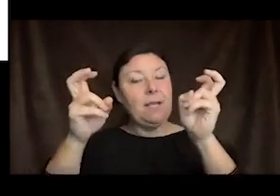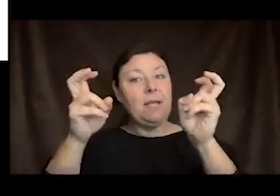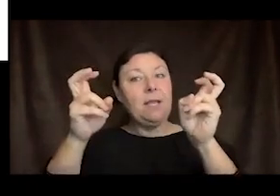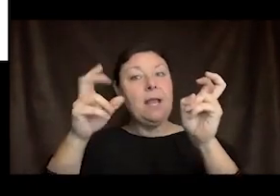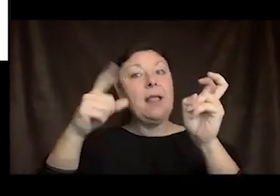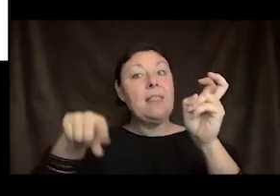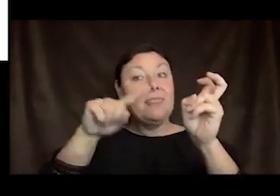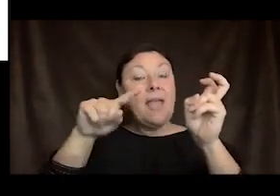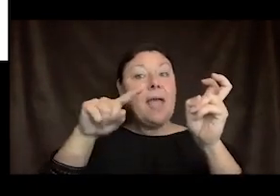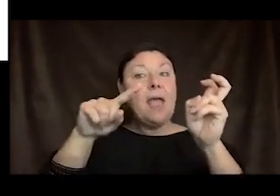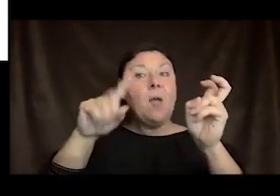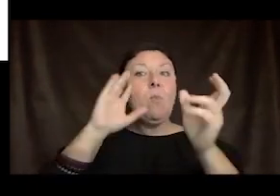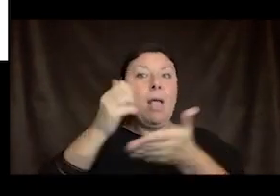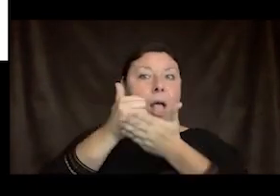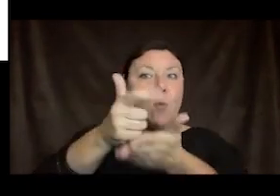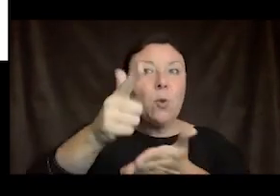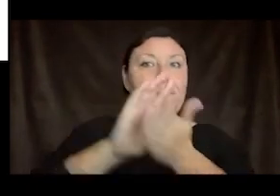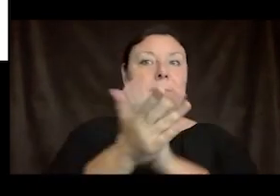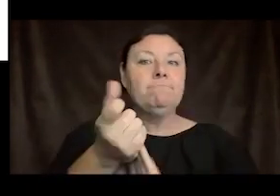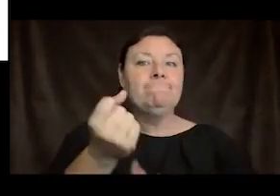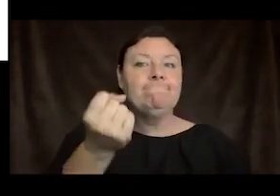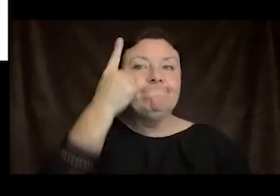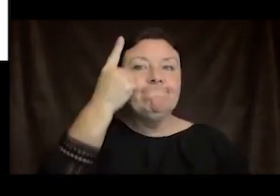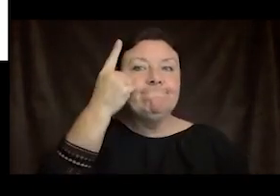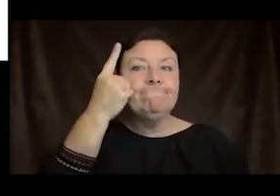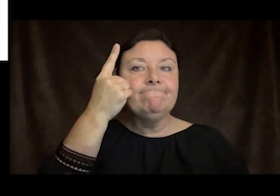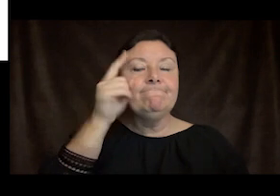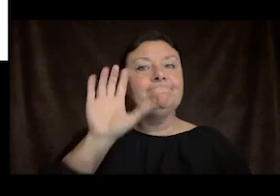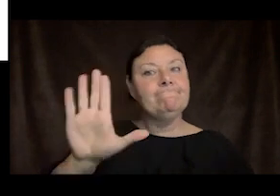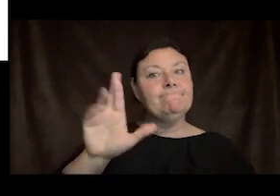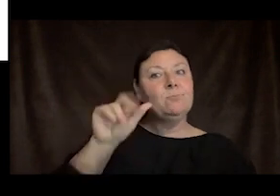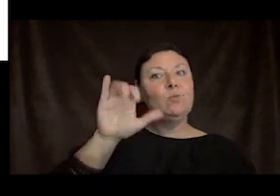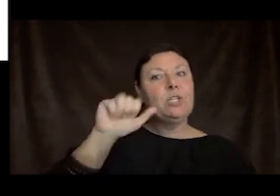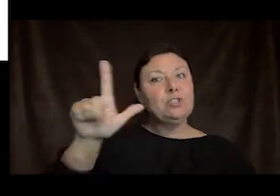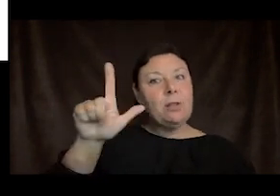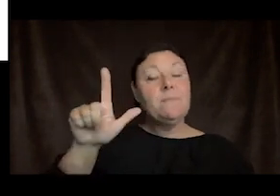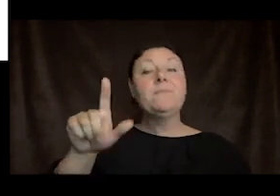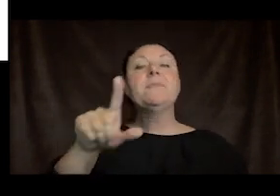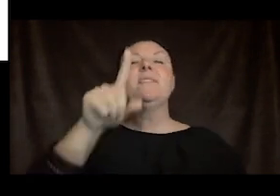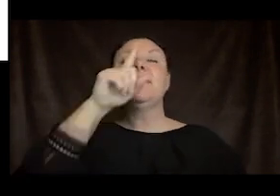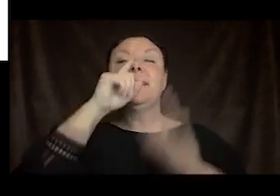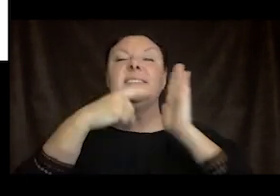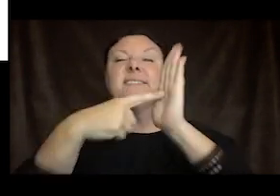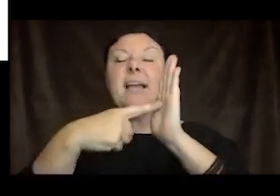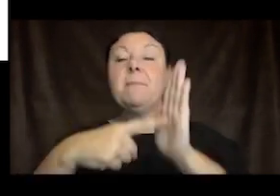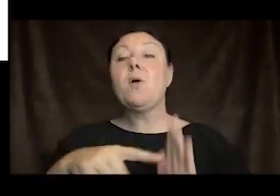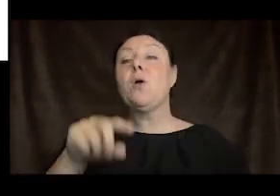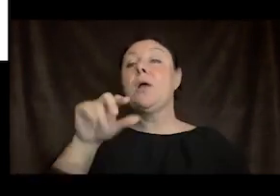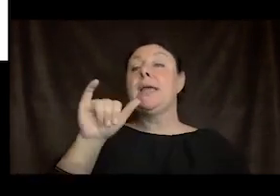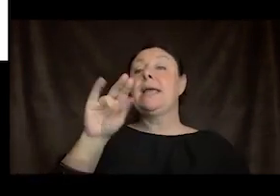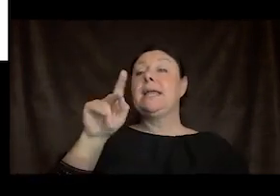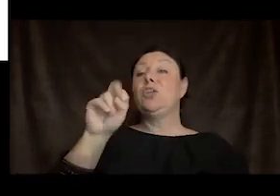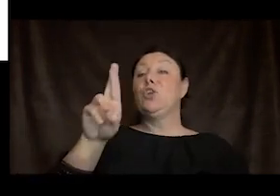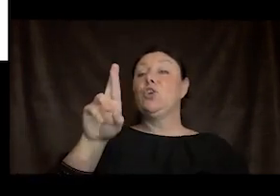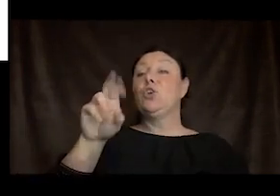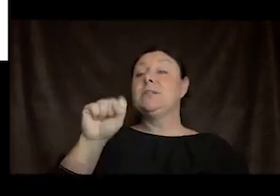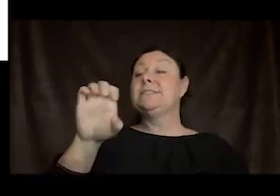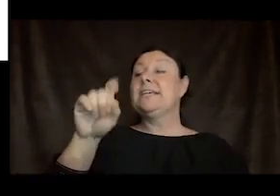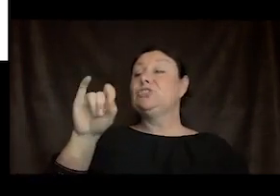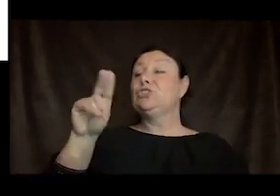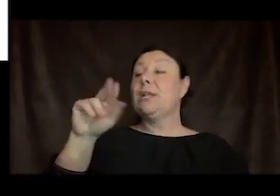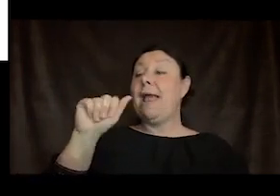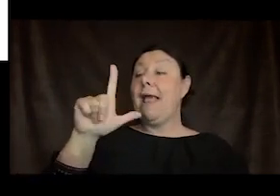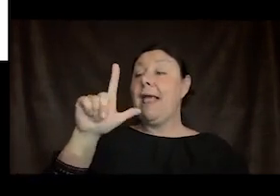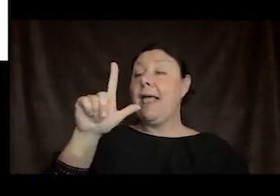you racially literate. Understanding, for an example, intersectionality. So yes, I may be